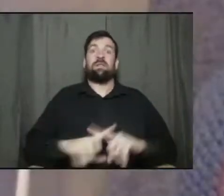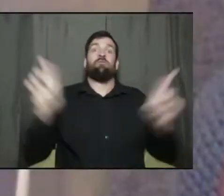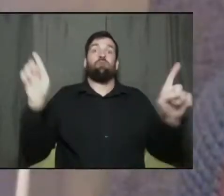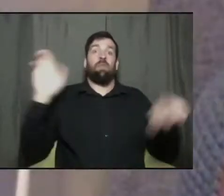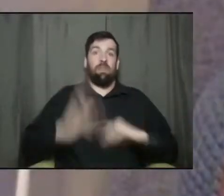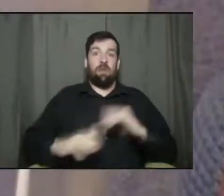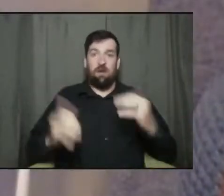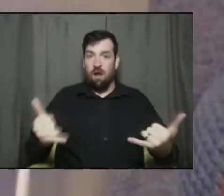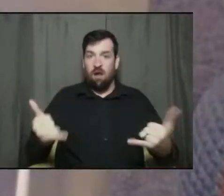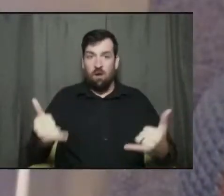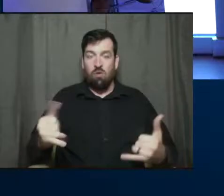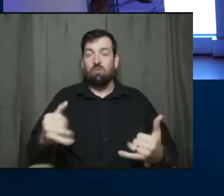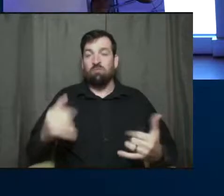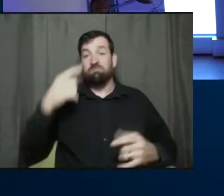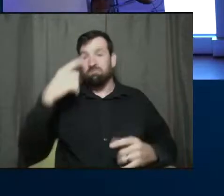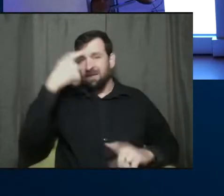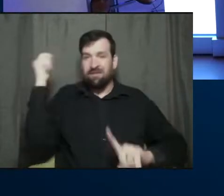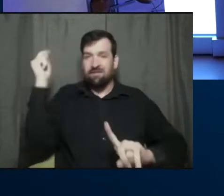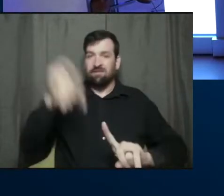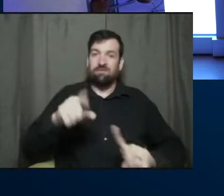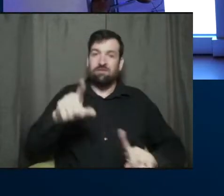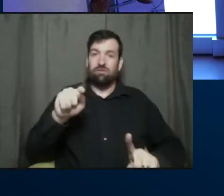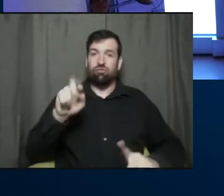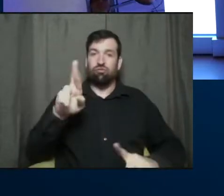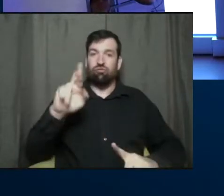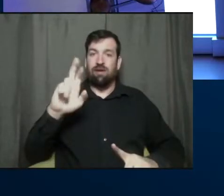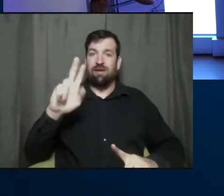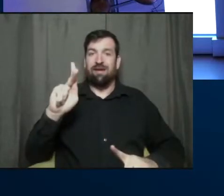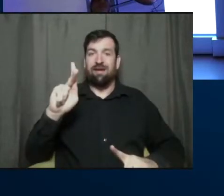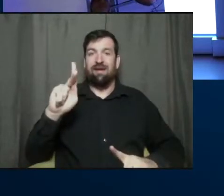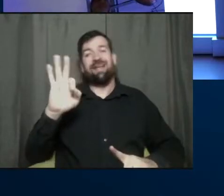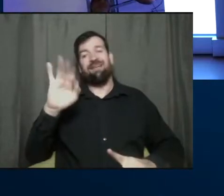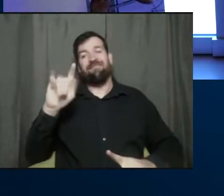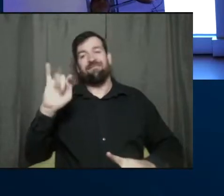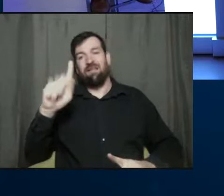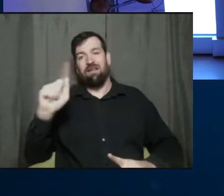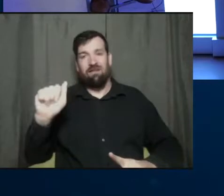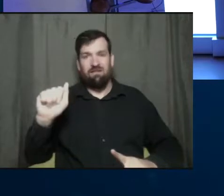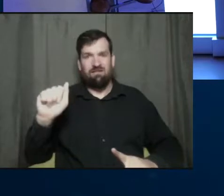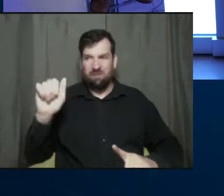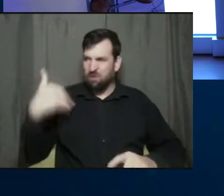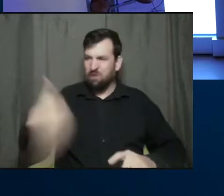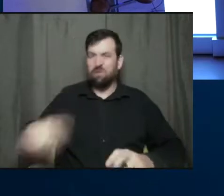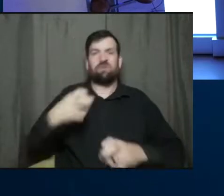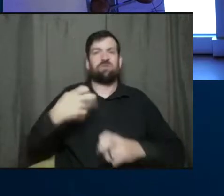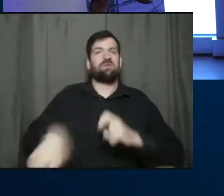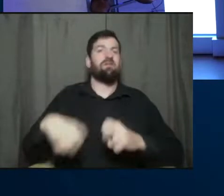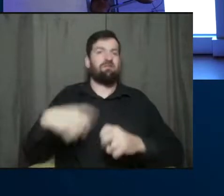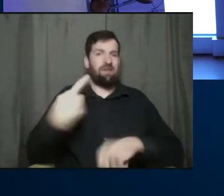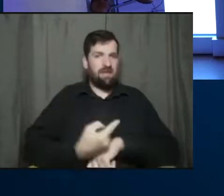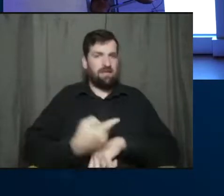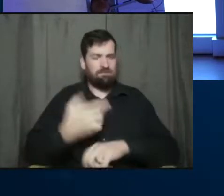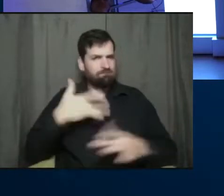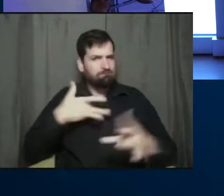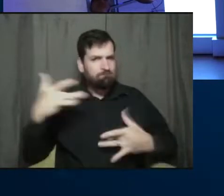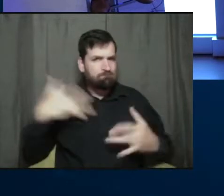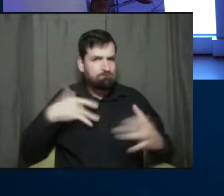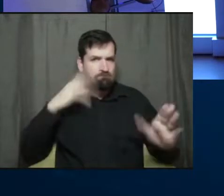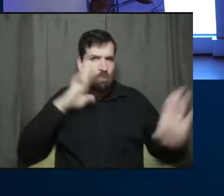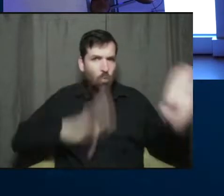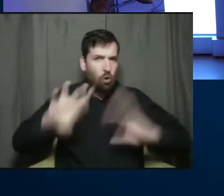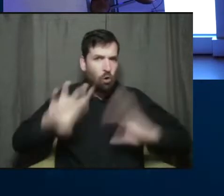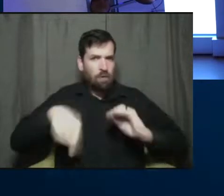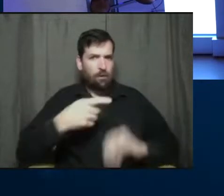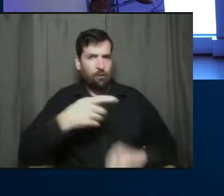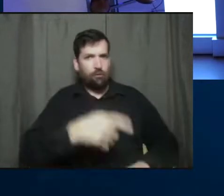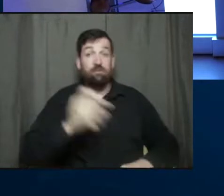Trikafta. Well, I remember those days. Those were tough days. We were pretty worried about her, Joyce. Definitely.